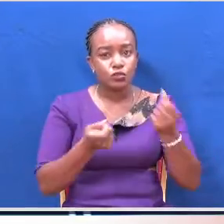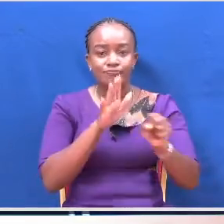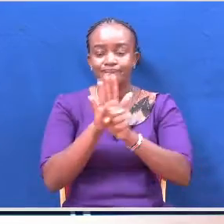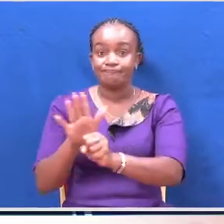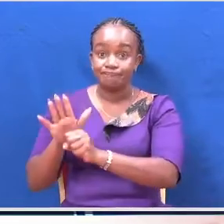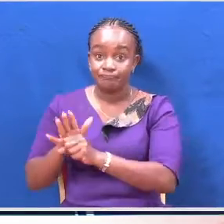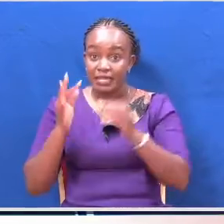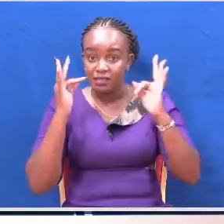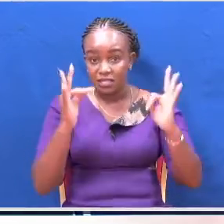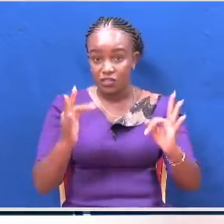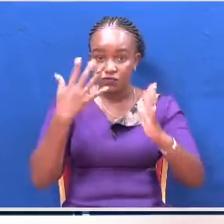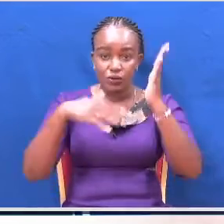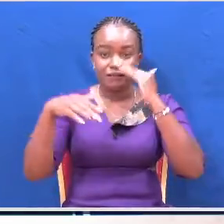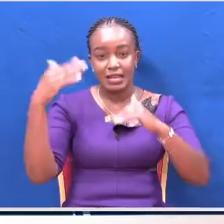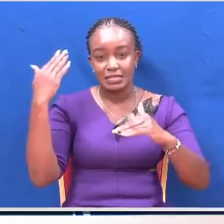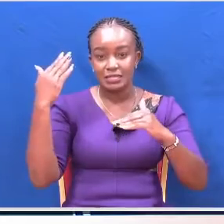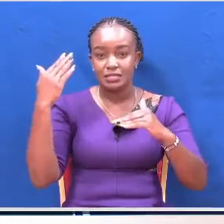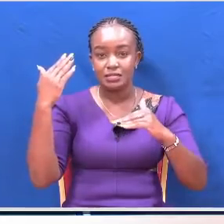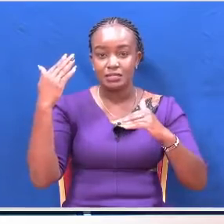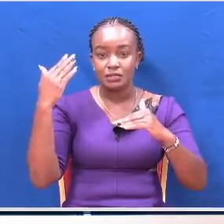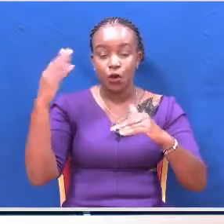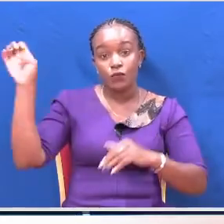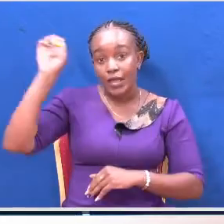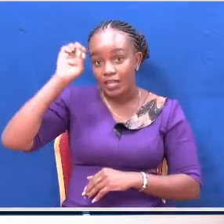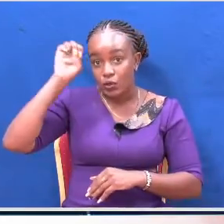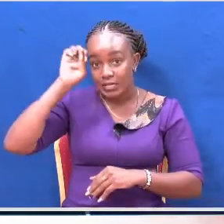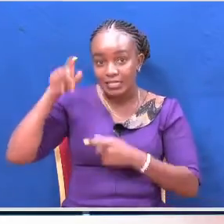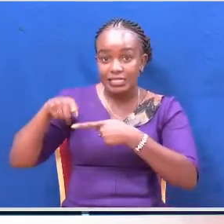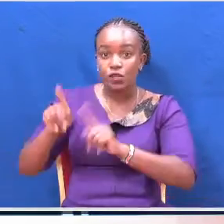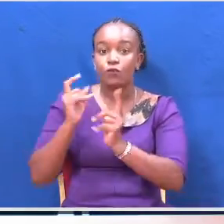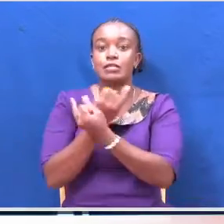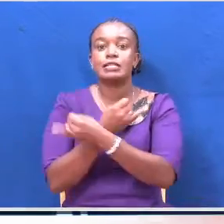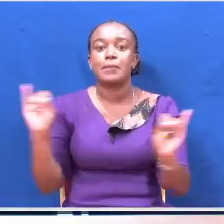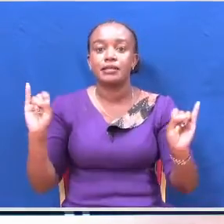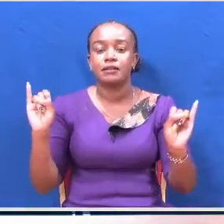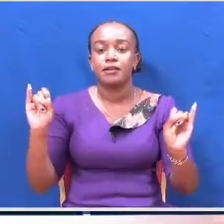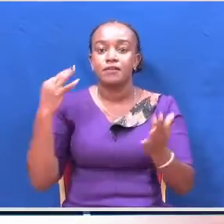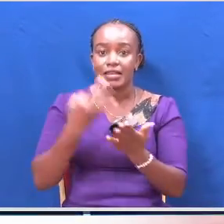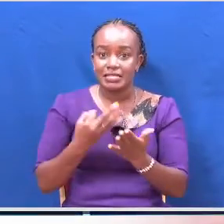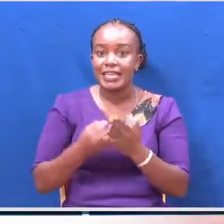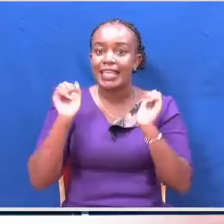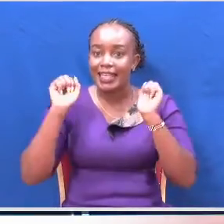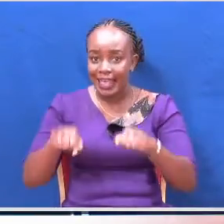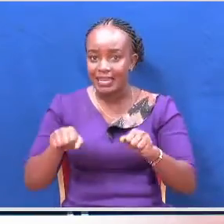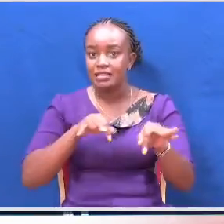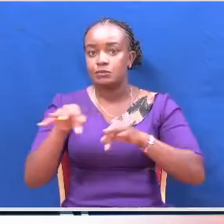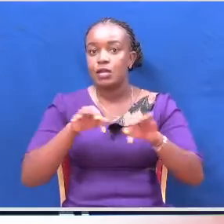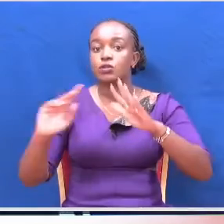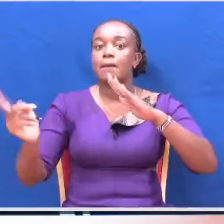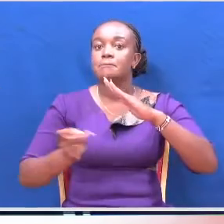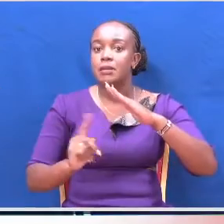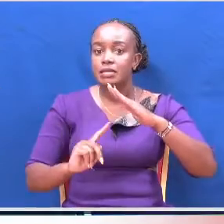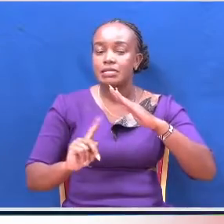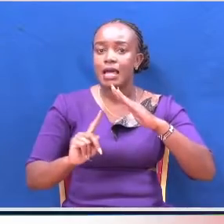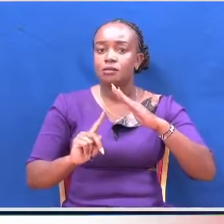the university of Kabia, of Eldoret, was independent financially, they can even tell off the minister when he's coming to play